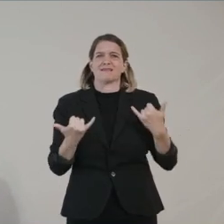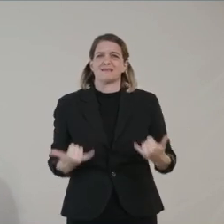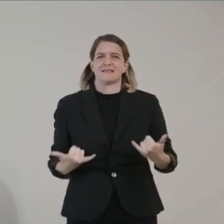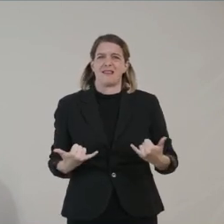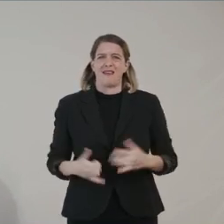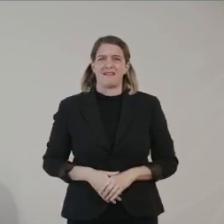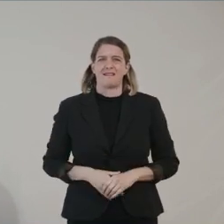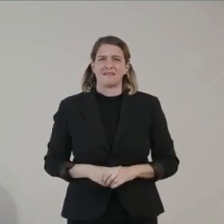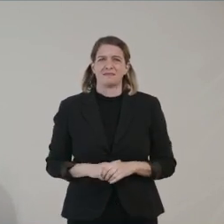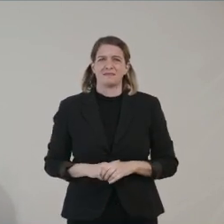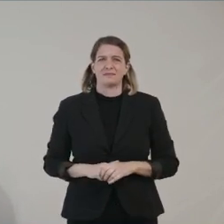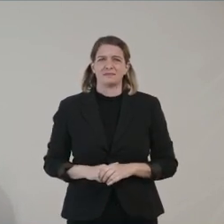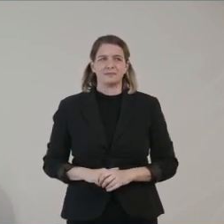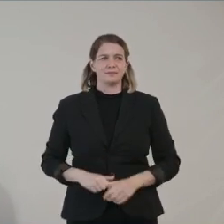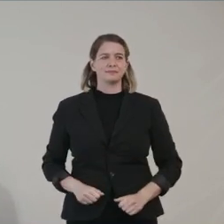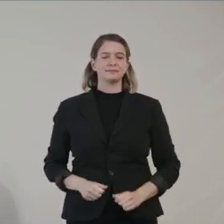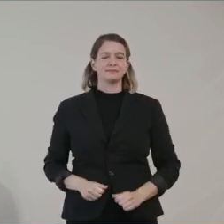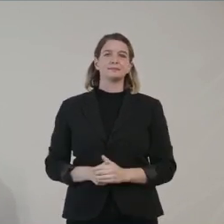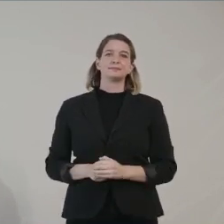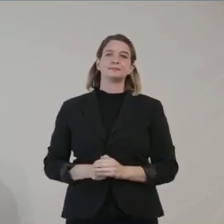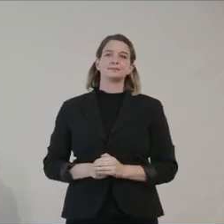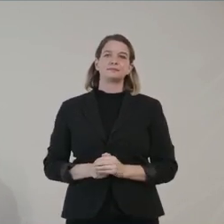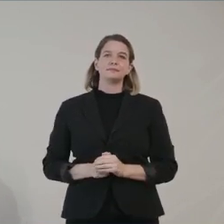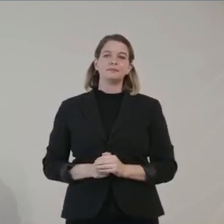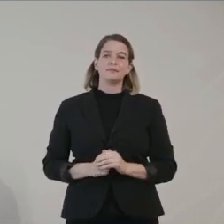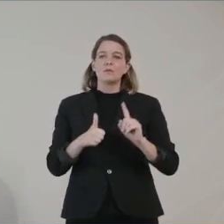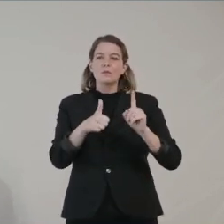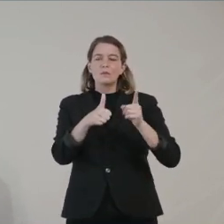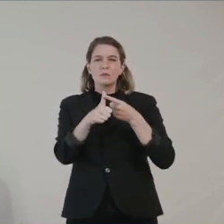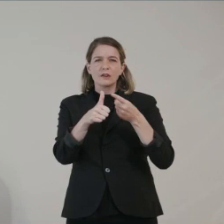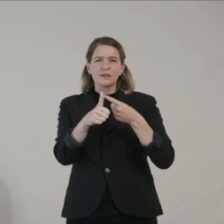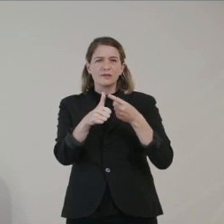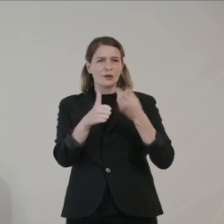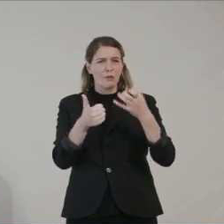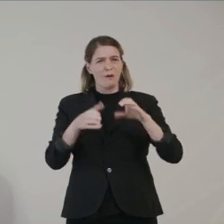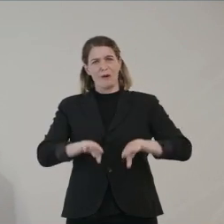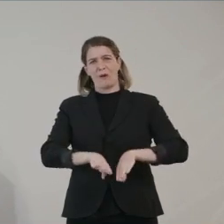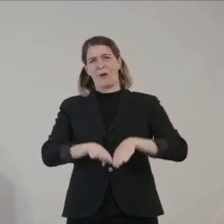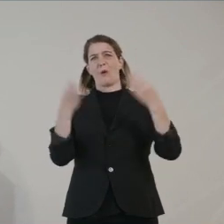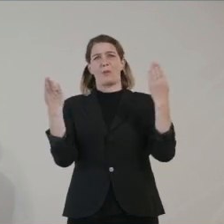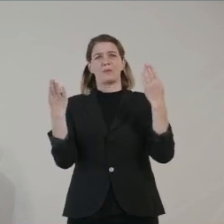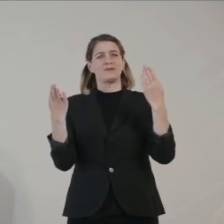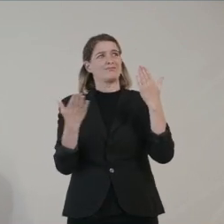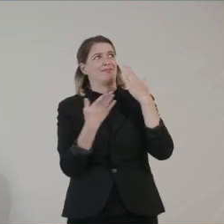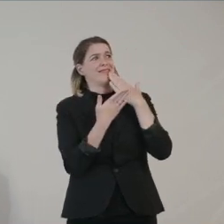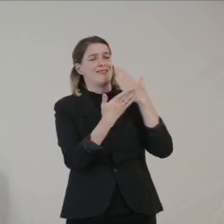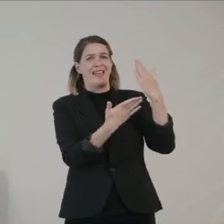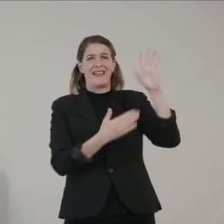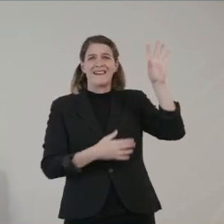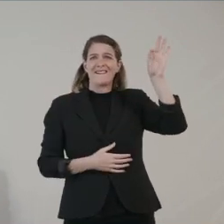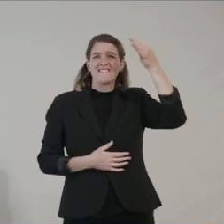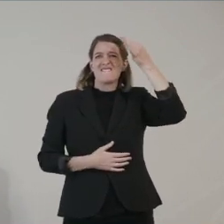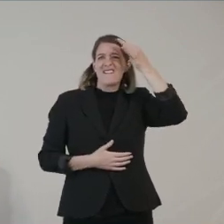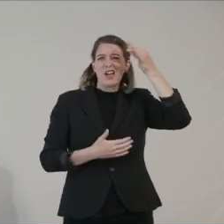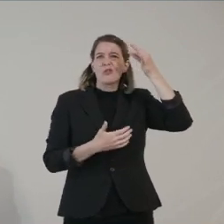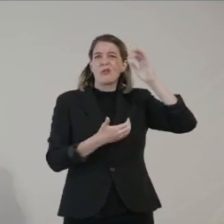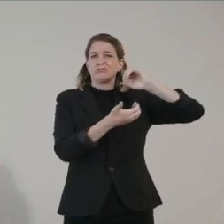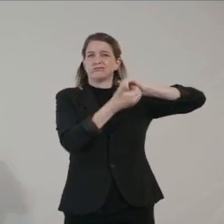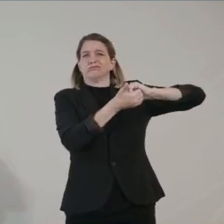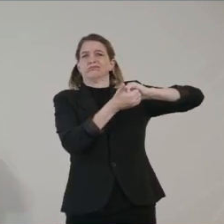So I want to begin with thanking our federal partners. We get a video